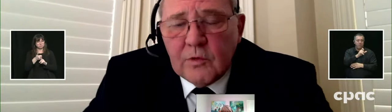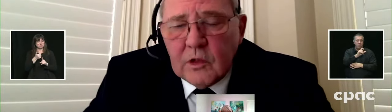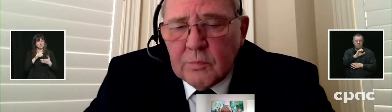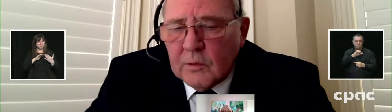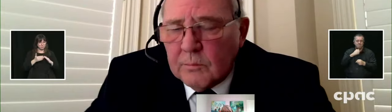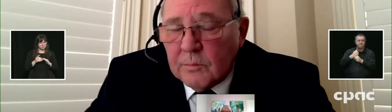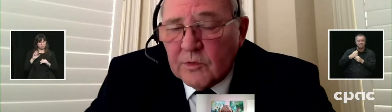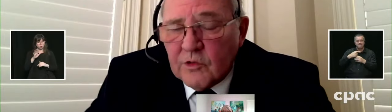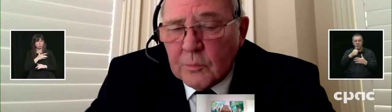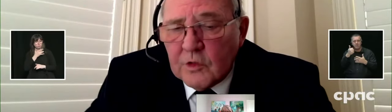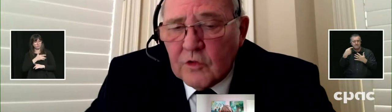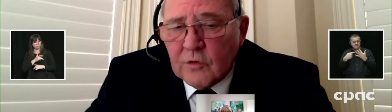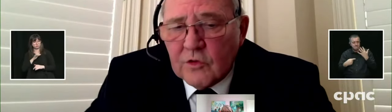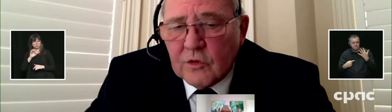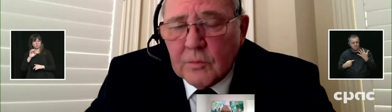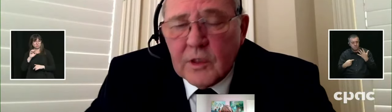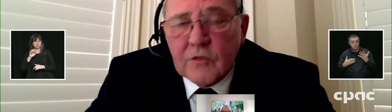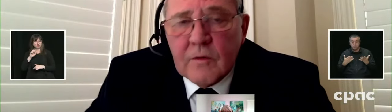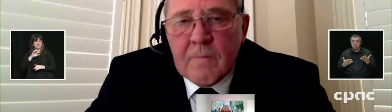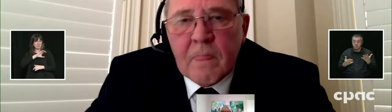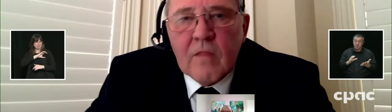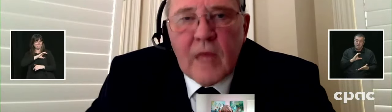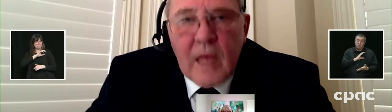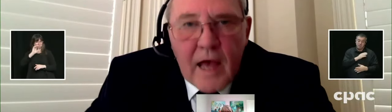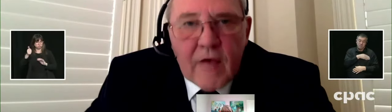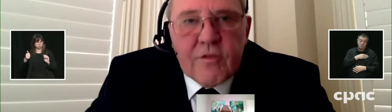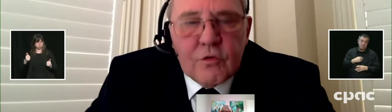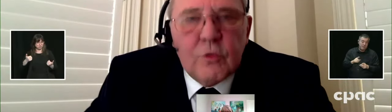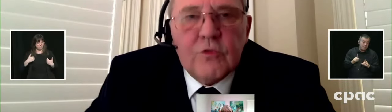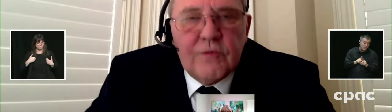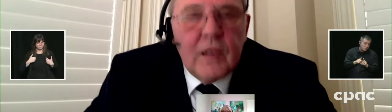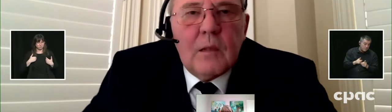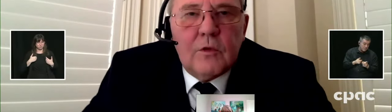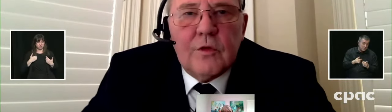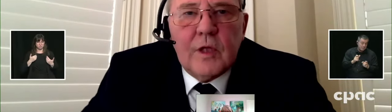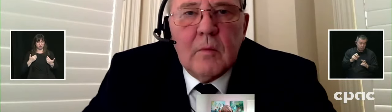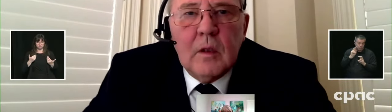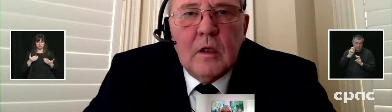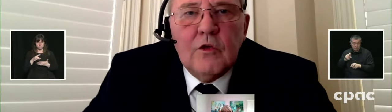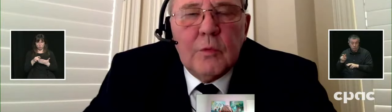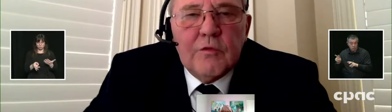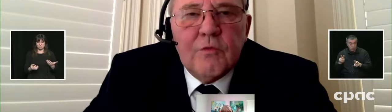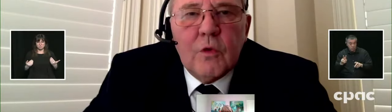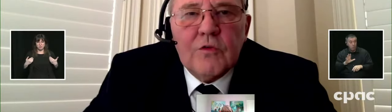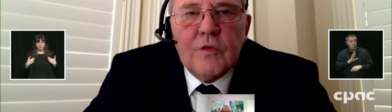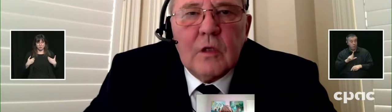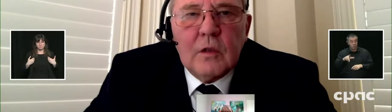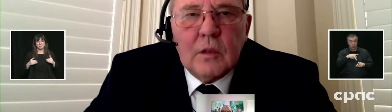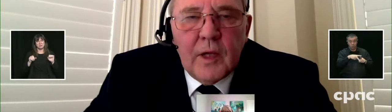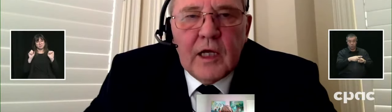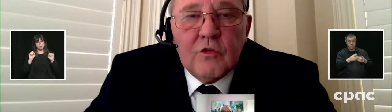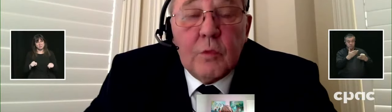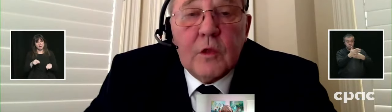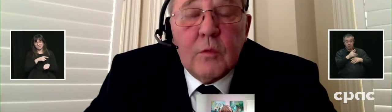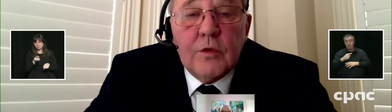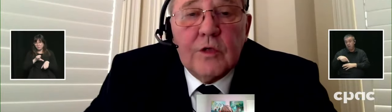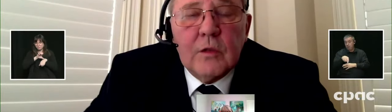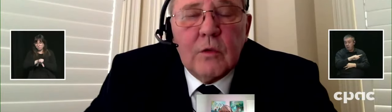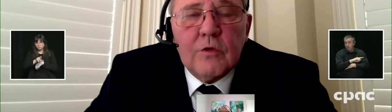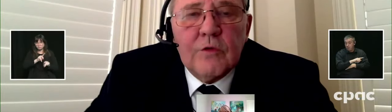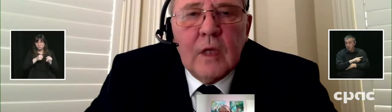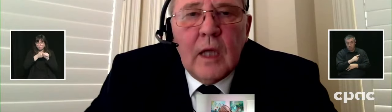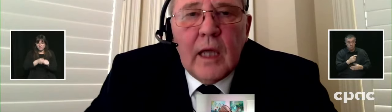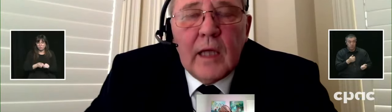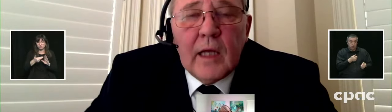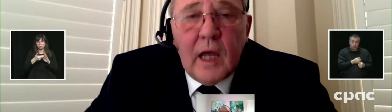provincial police services in place. They have the tools available to them to enforce the compliance with the quarantine